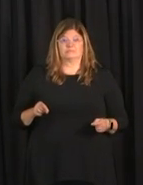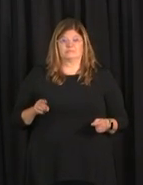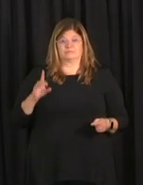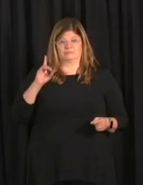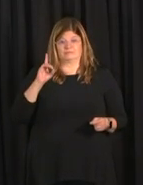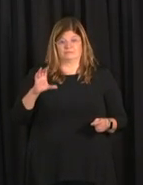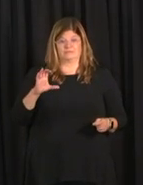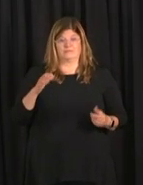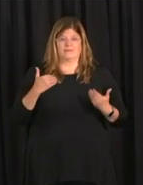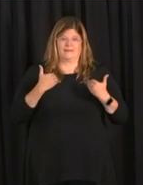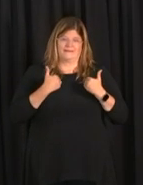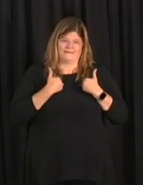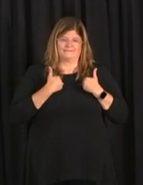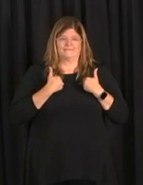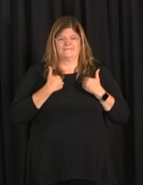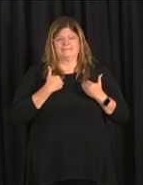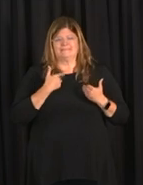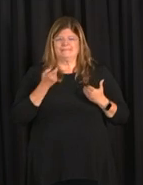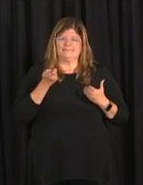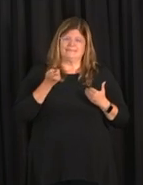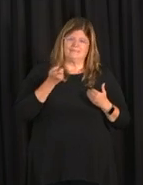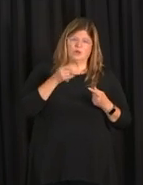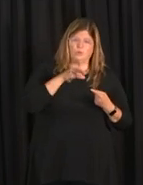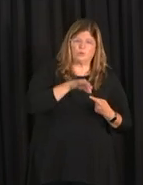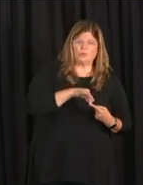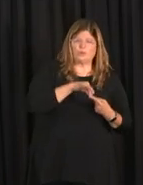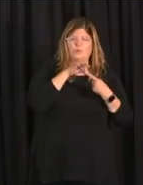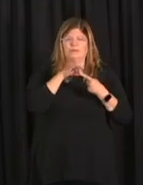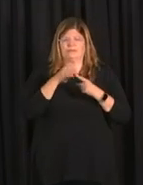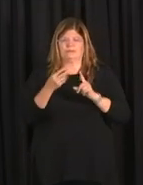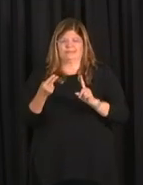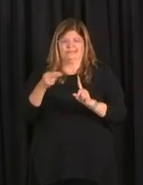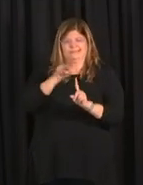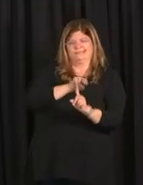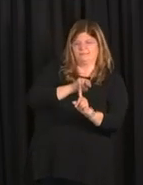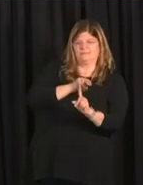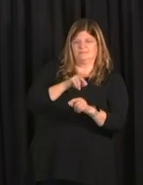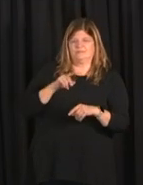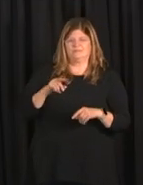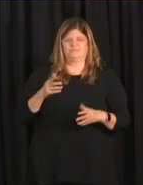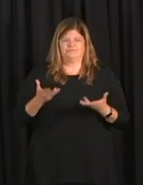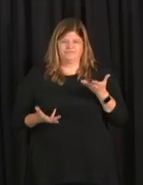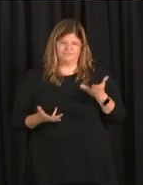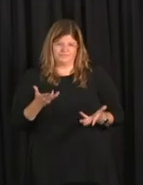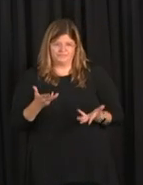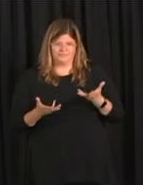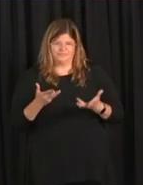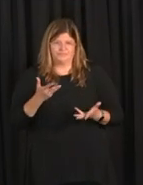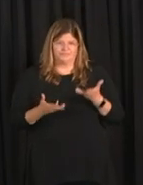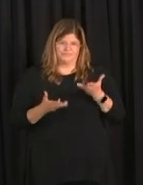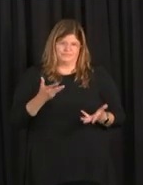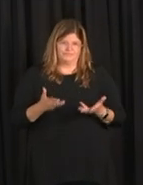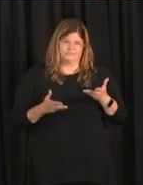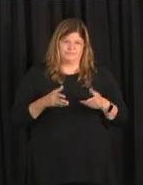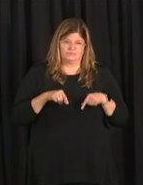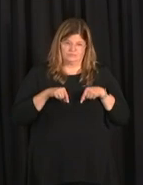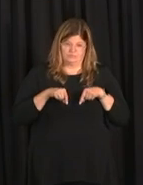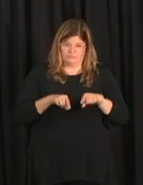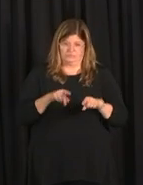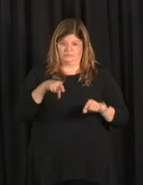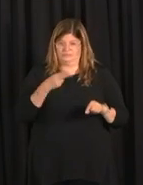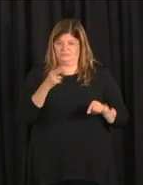the district has a little bit of unique nuances around it. And so while in a phase